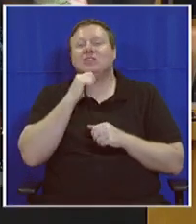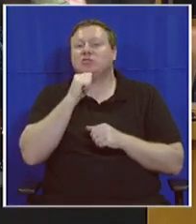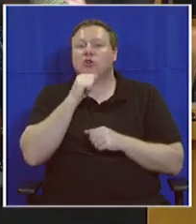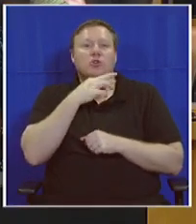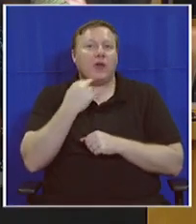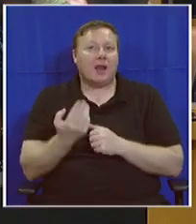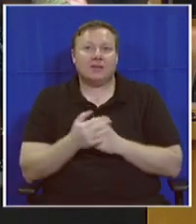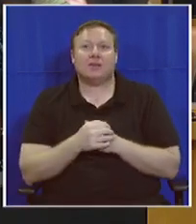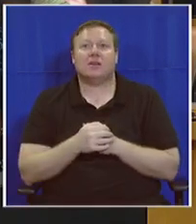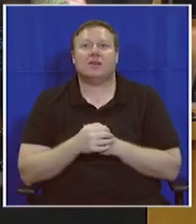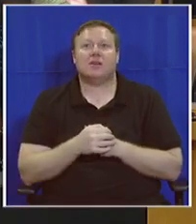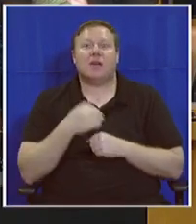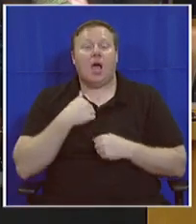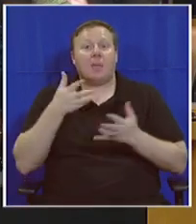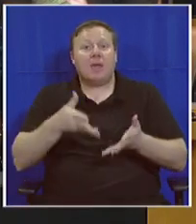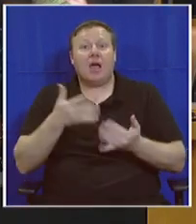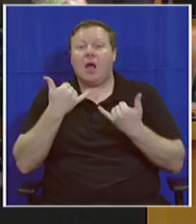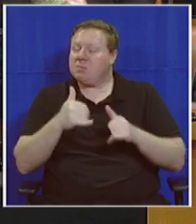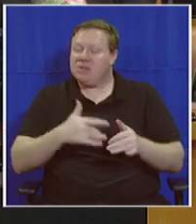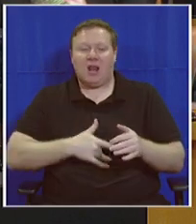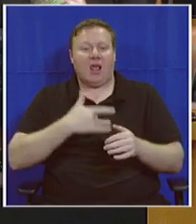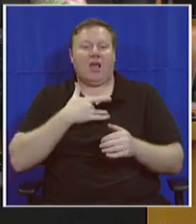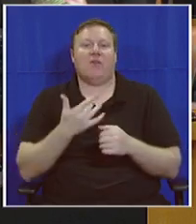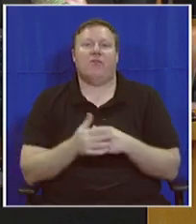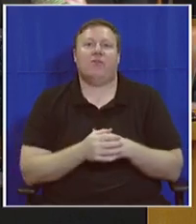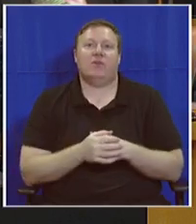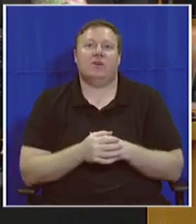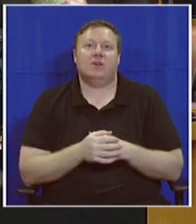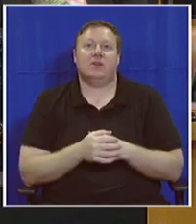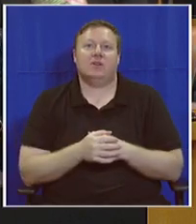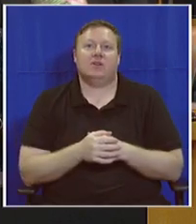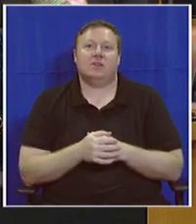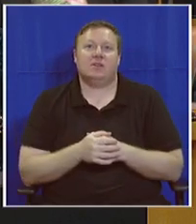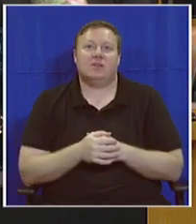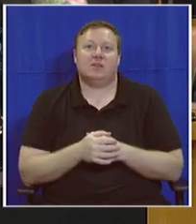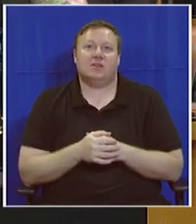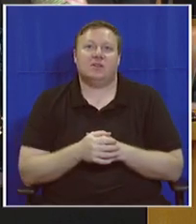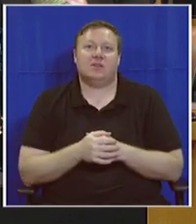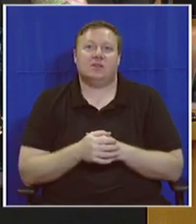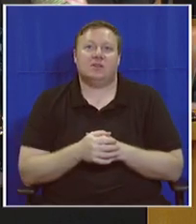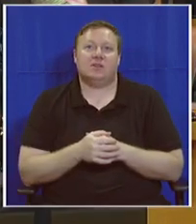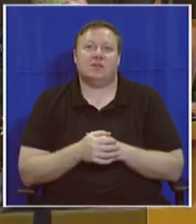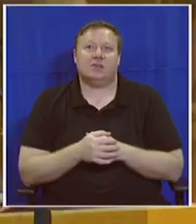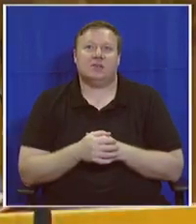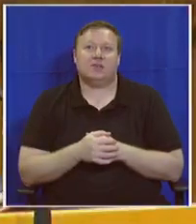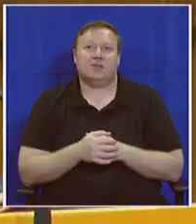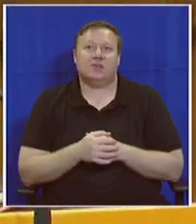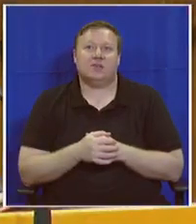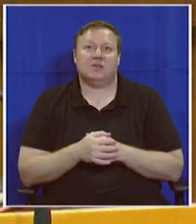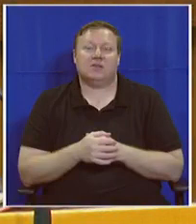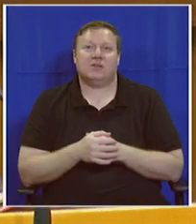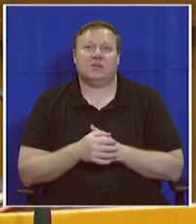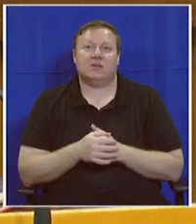I'm here, I'm still alive. I can tell all of you, those who